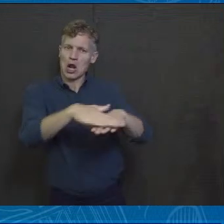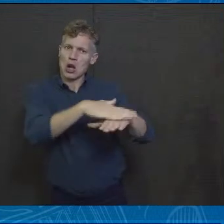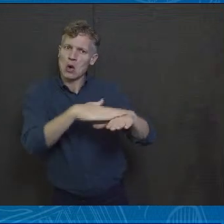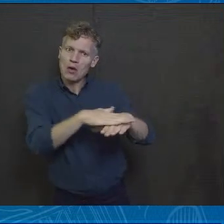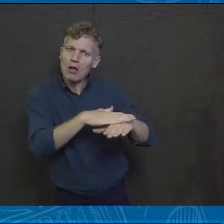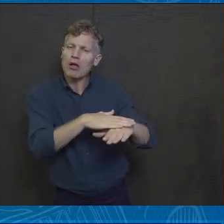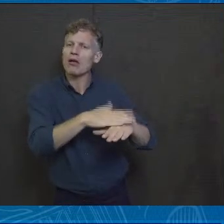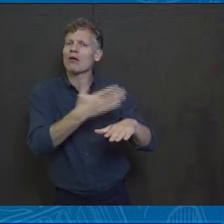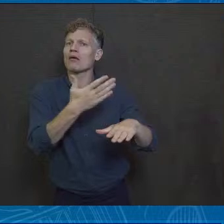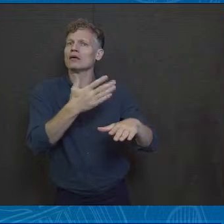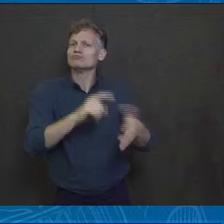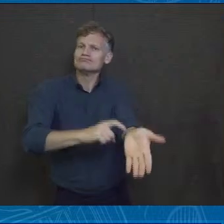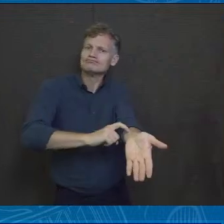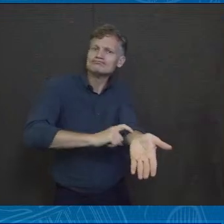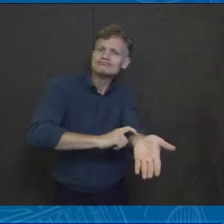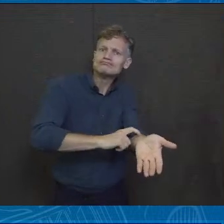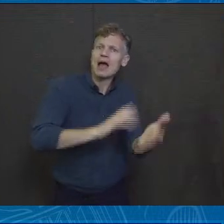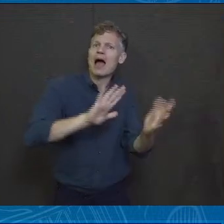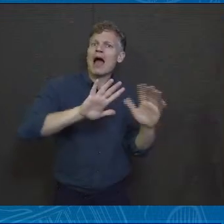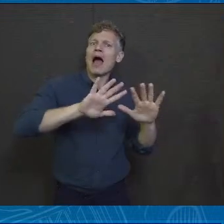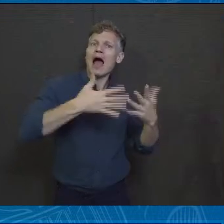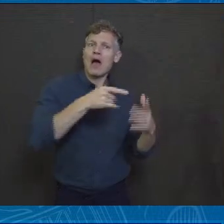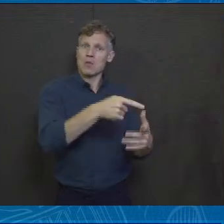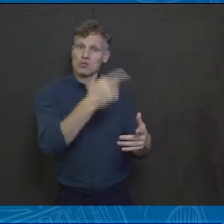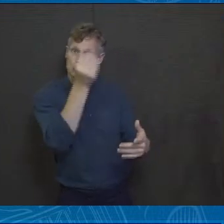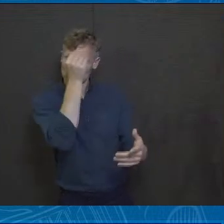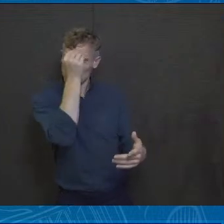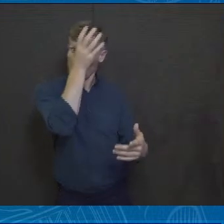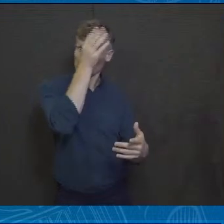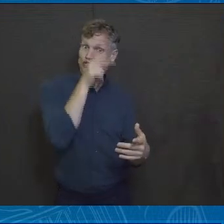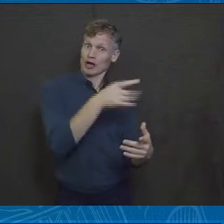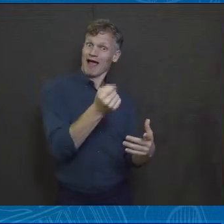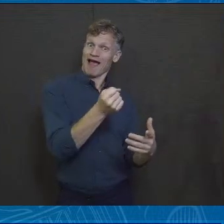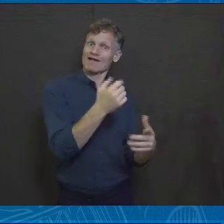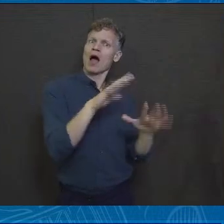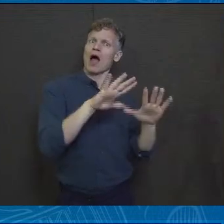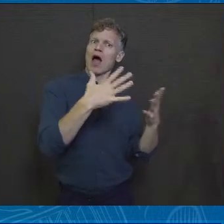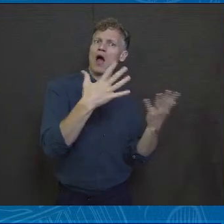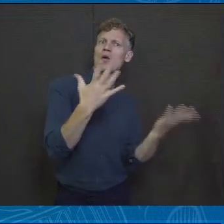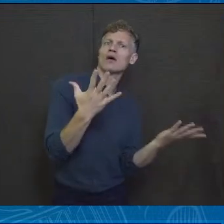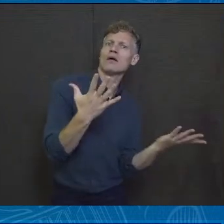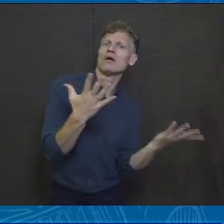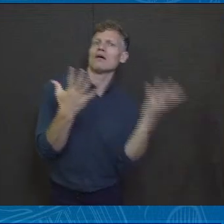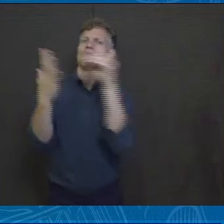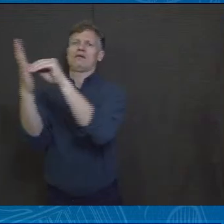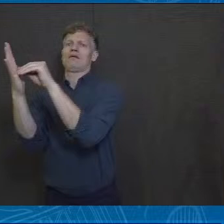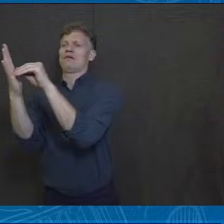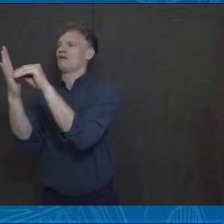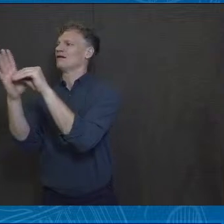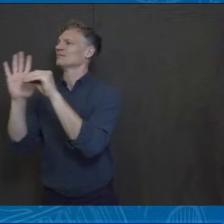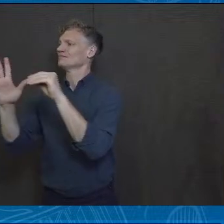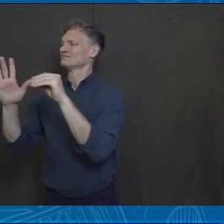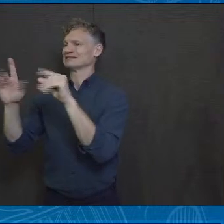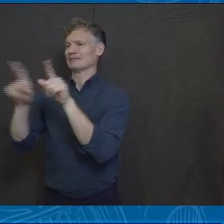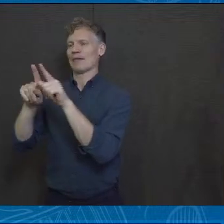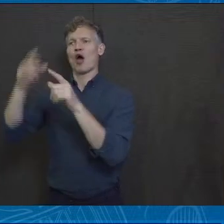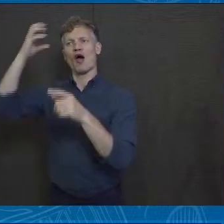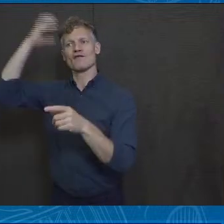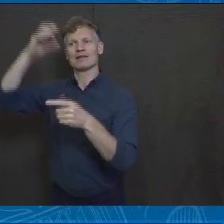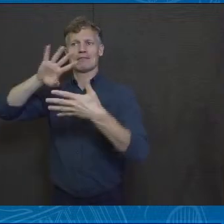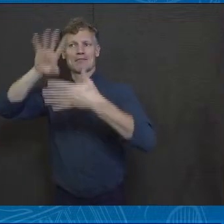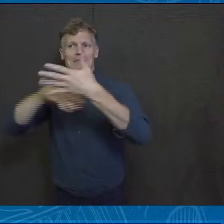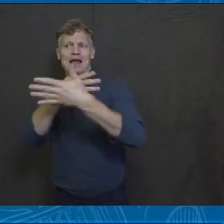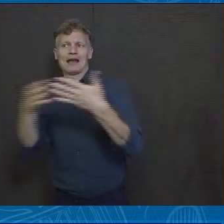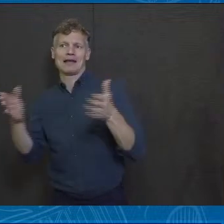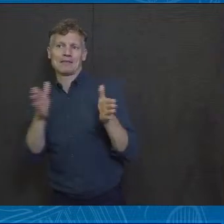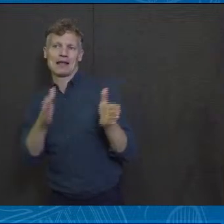planning. So our question to her is, reflecting on your interpretation of risk within urban